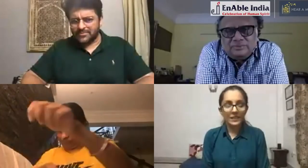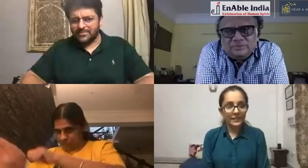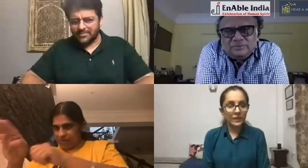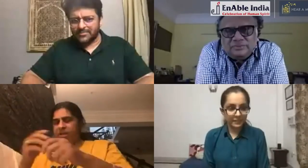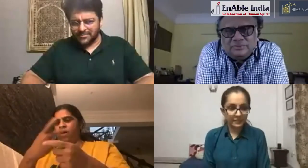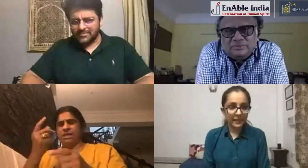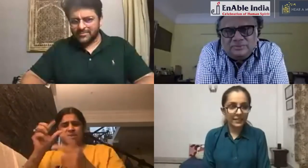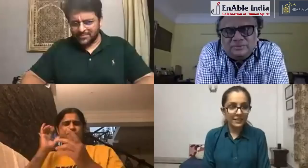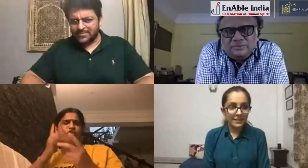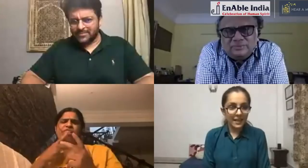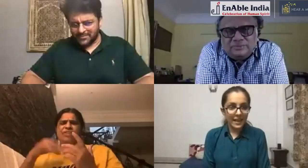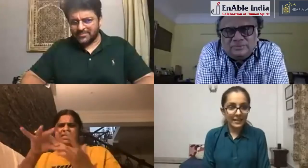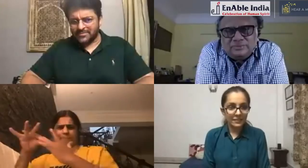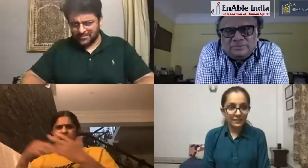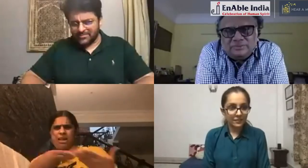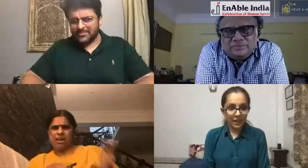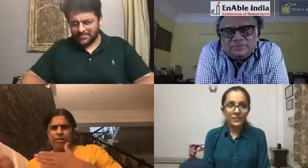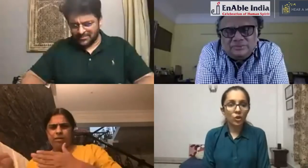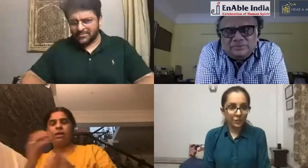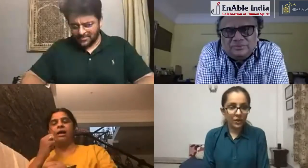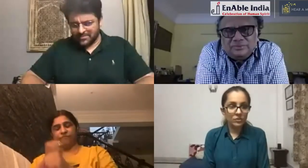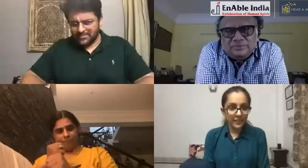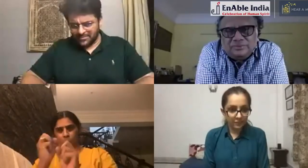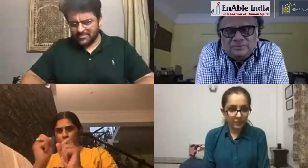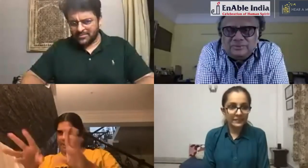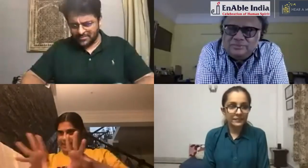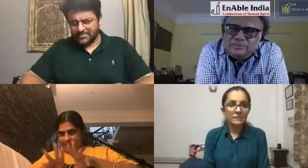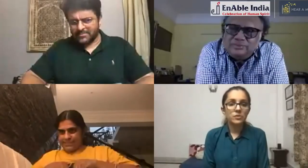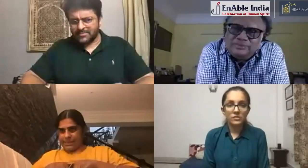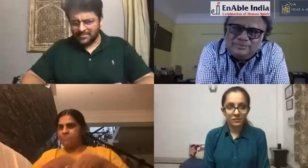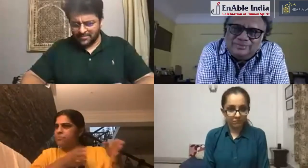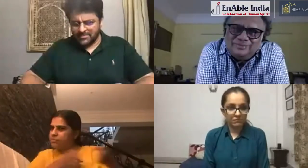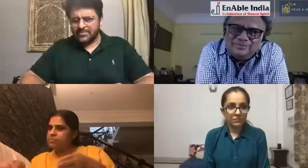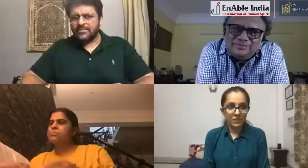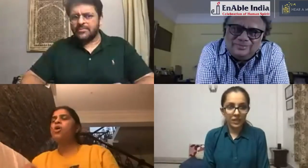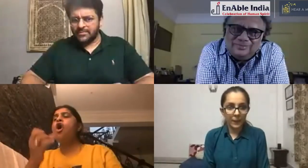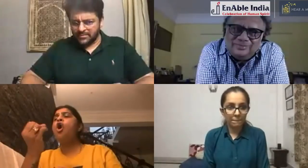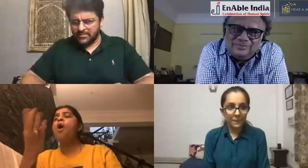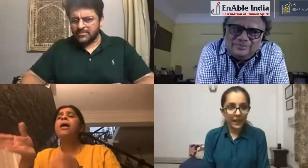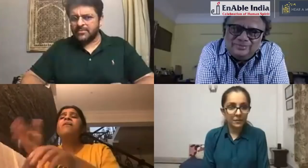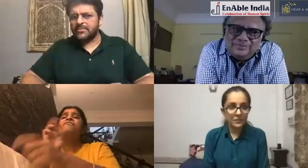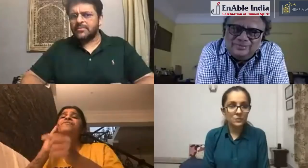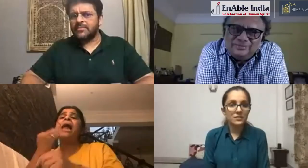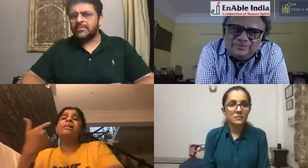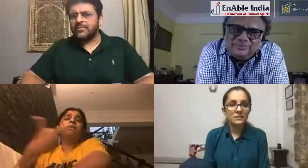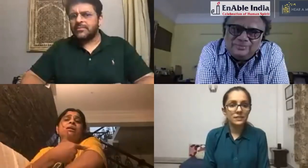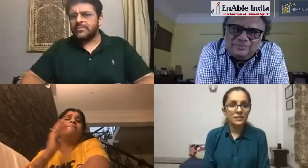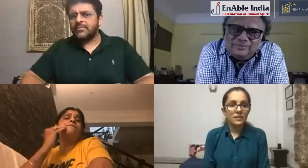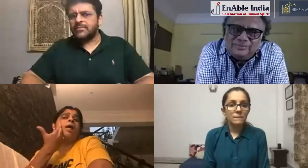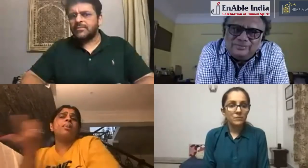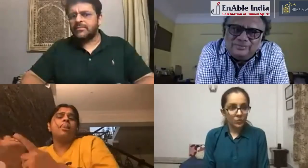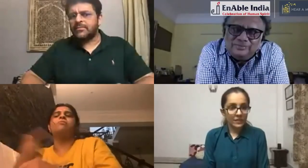So when I went in there, and I thought, I could get a rebate there because I am a person with